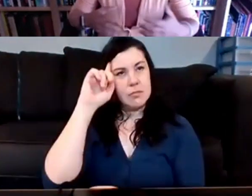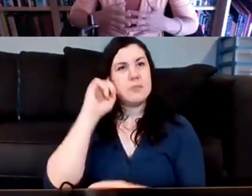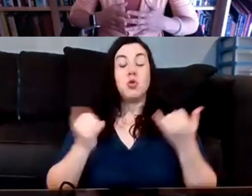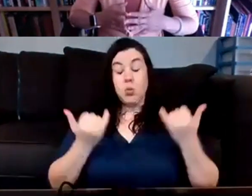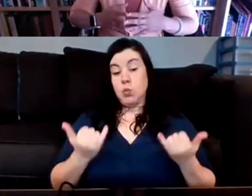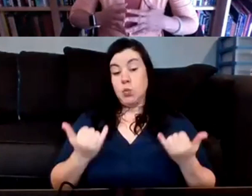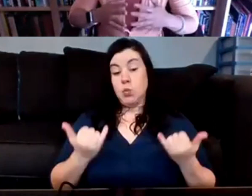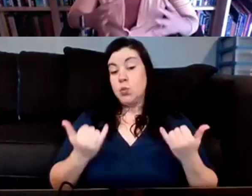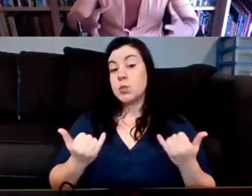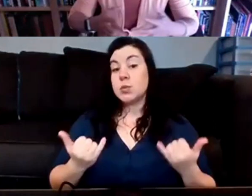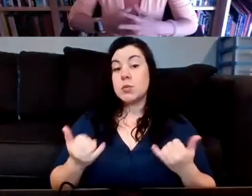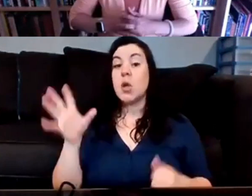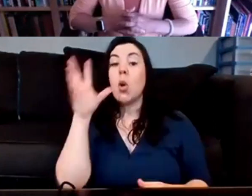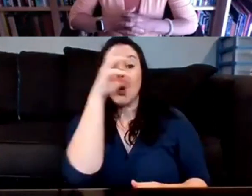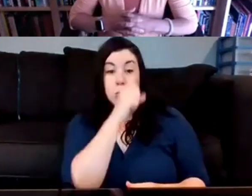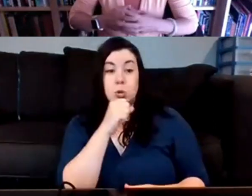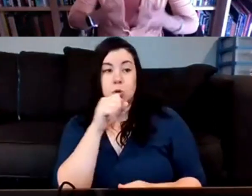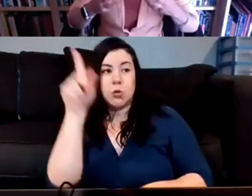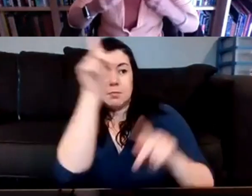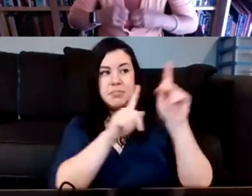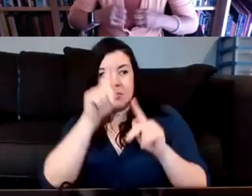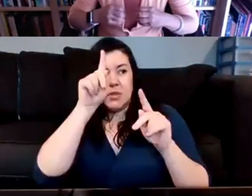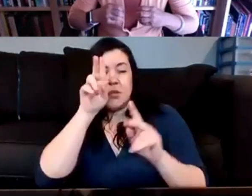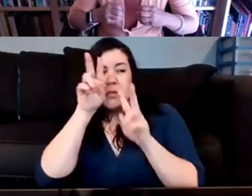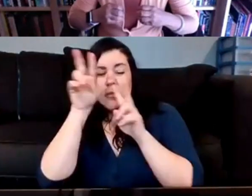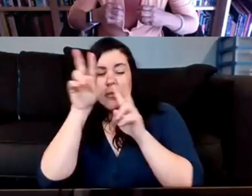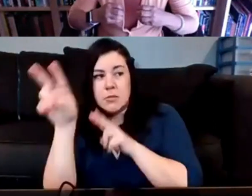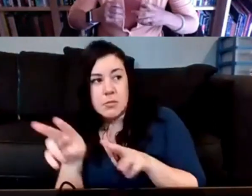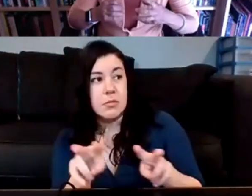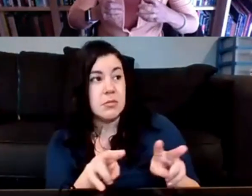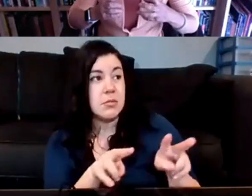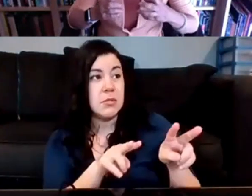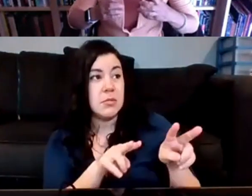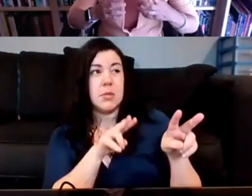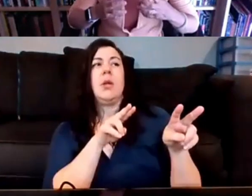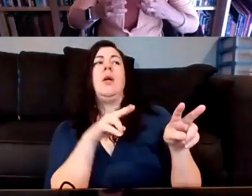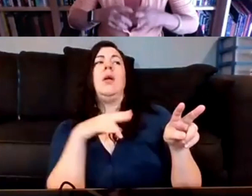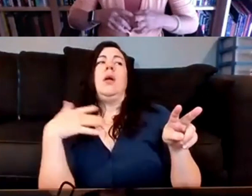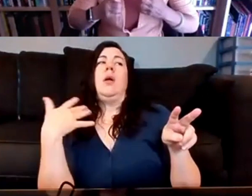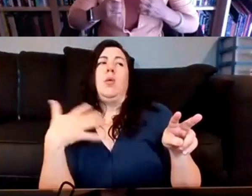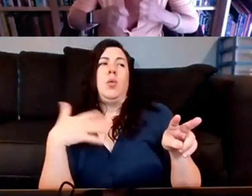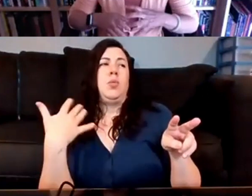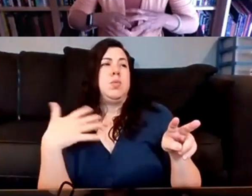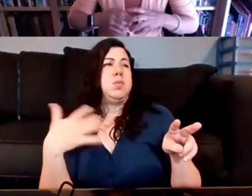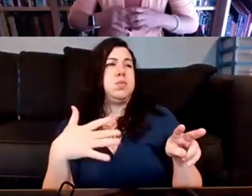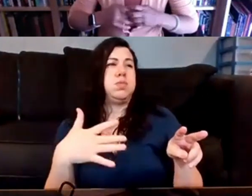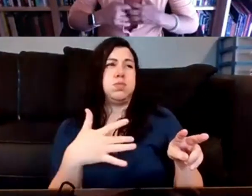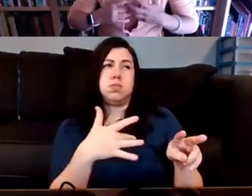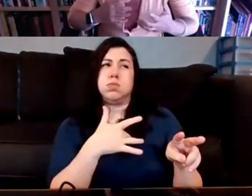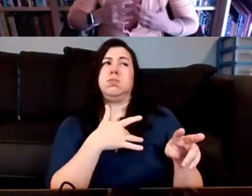that people approach these images and have a kind of a